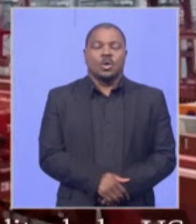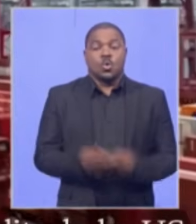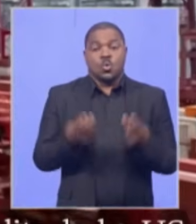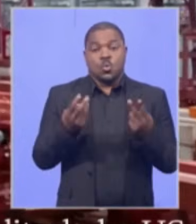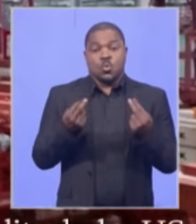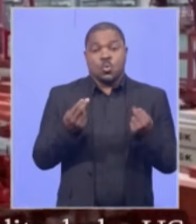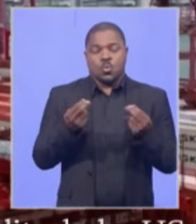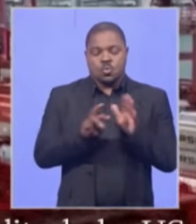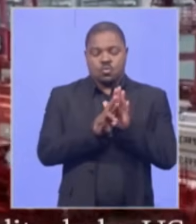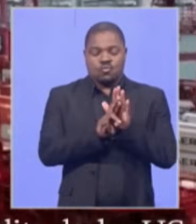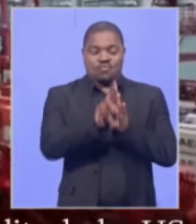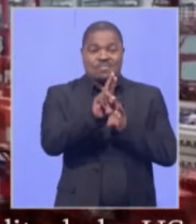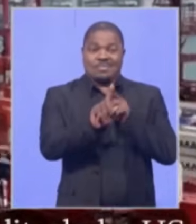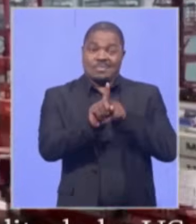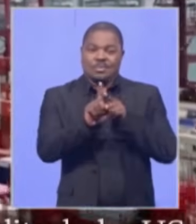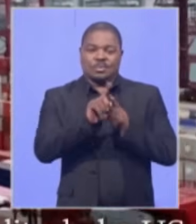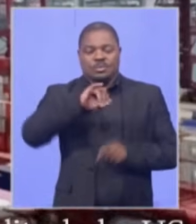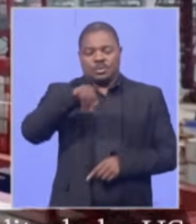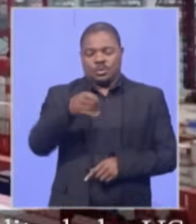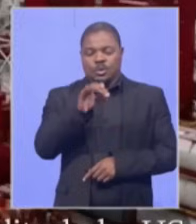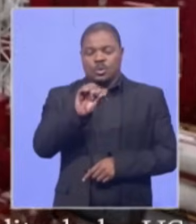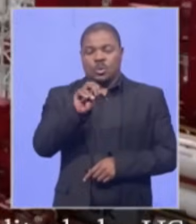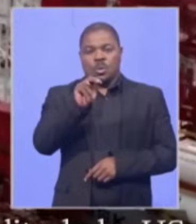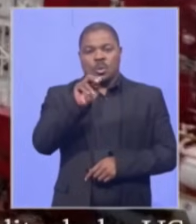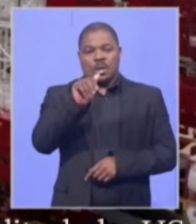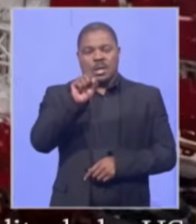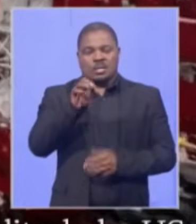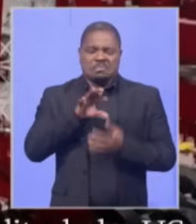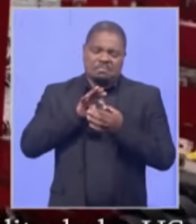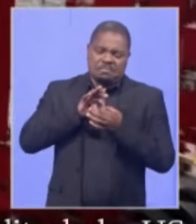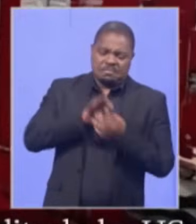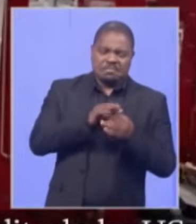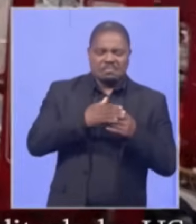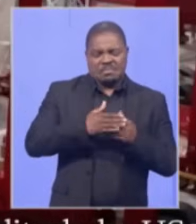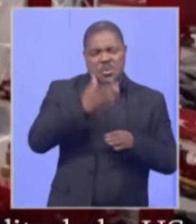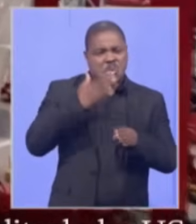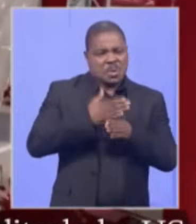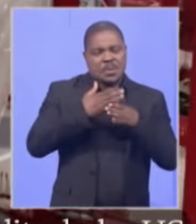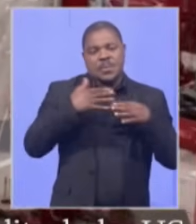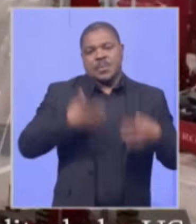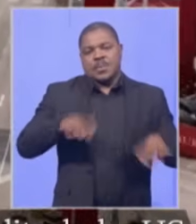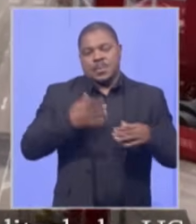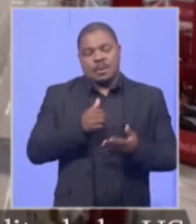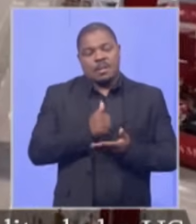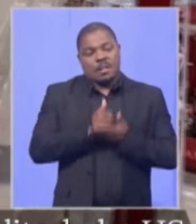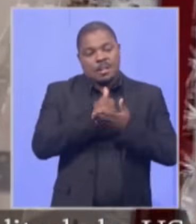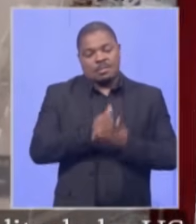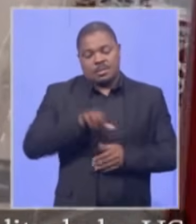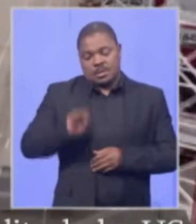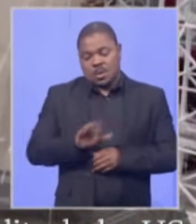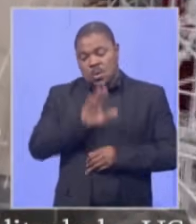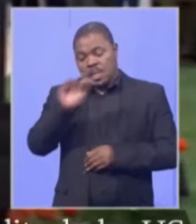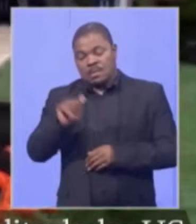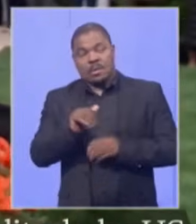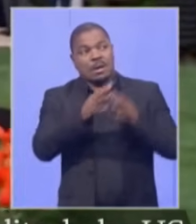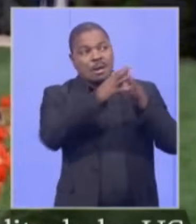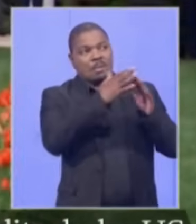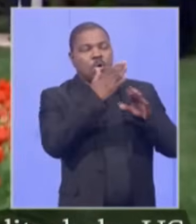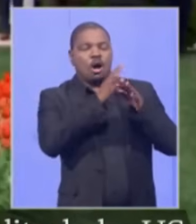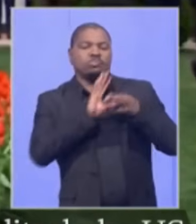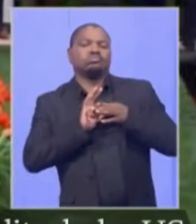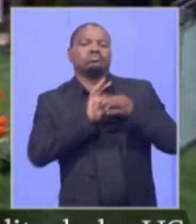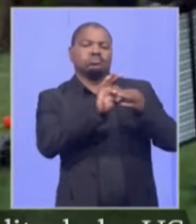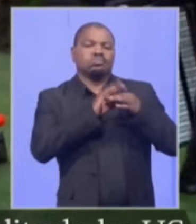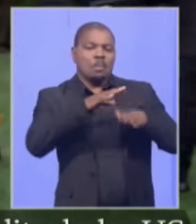Kemedi yeo e sa tšo go kgethwa Mcebisi Jonas o ikana go ntšha ka ga tšhweni go lokiša le go tšwetša pele segwera le tšhomišano mmogo magareng ga